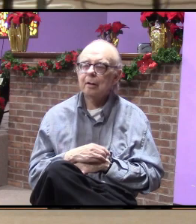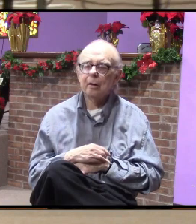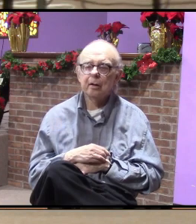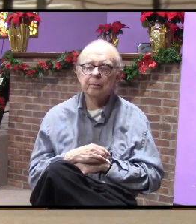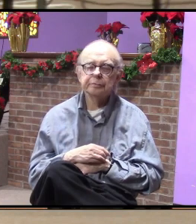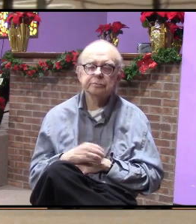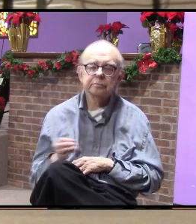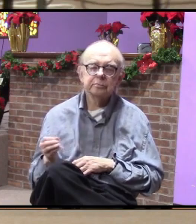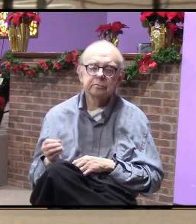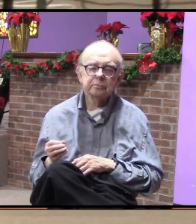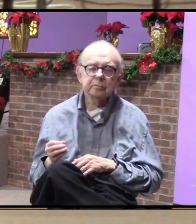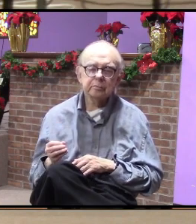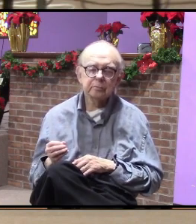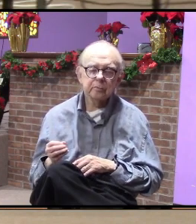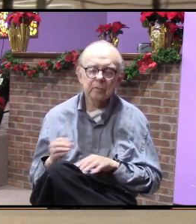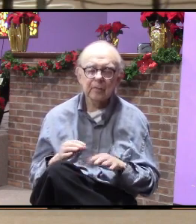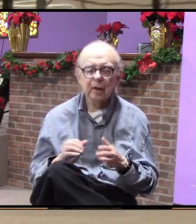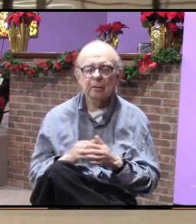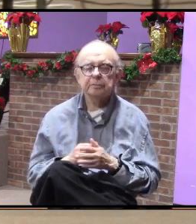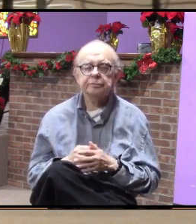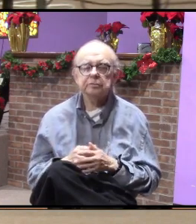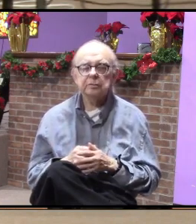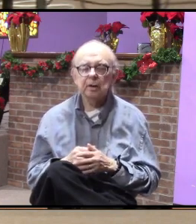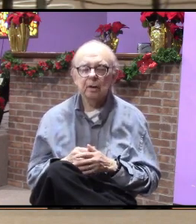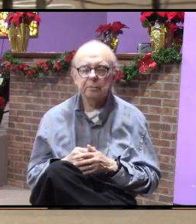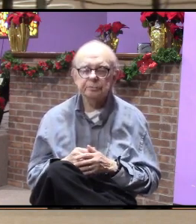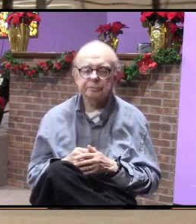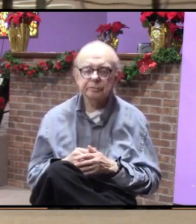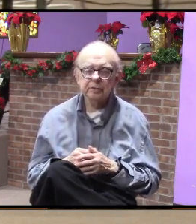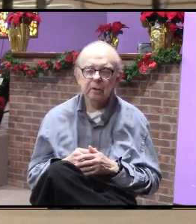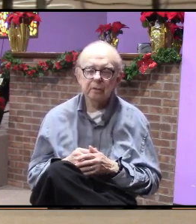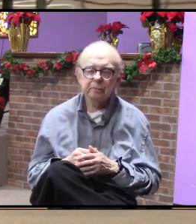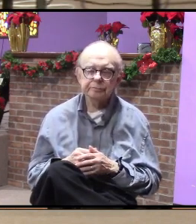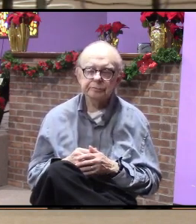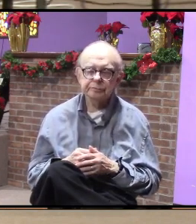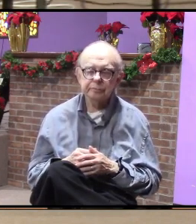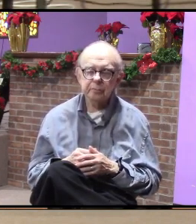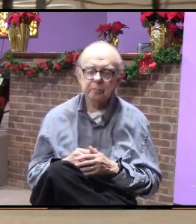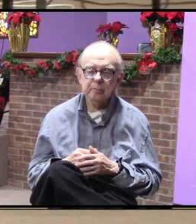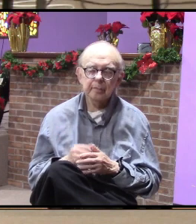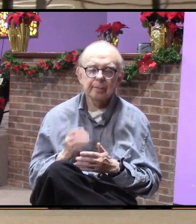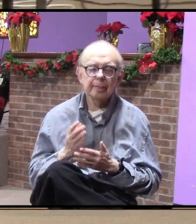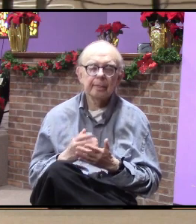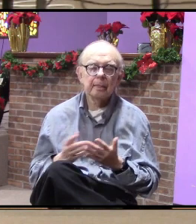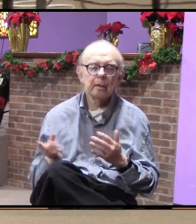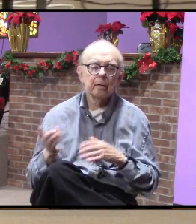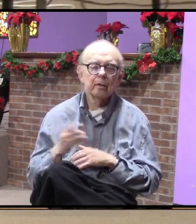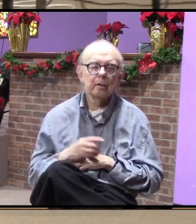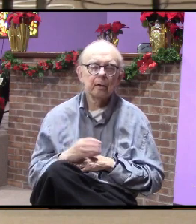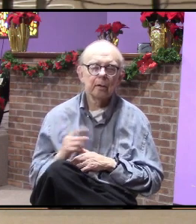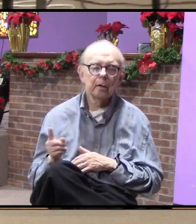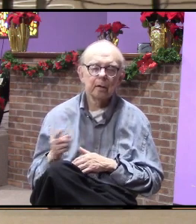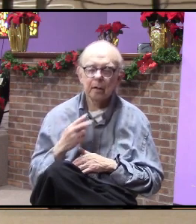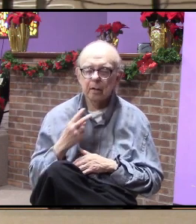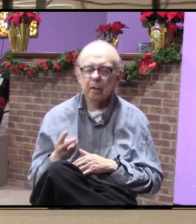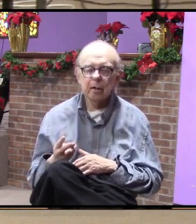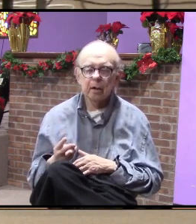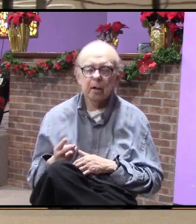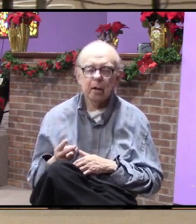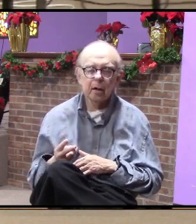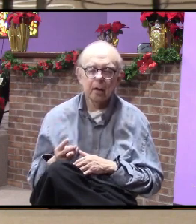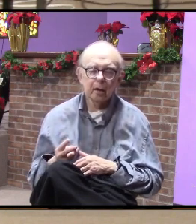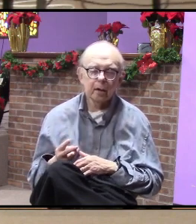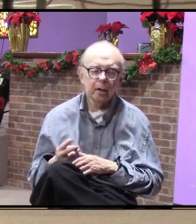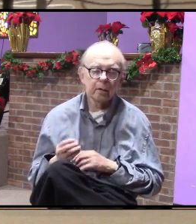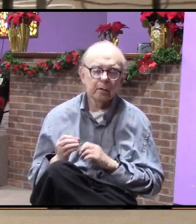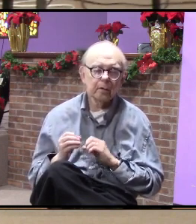And so they would do this. And so some of the days on the shows, they seemed to like just